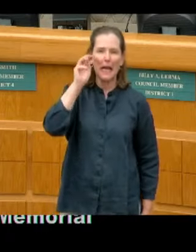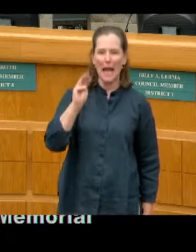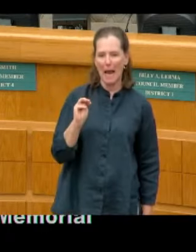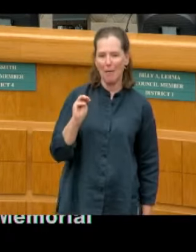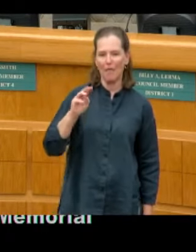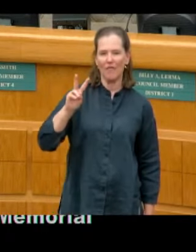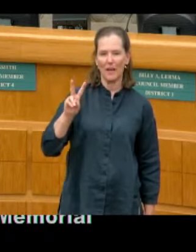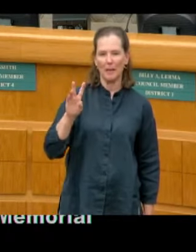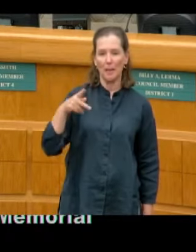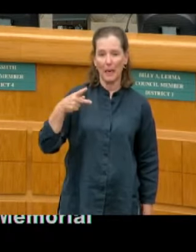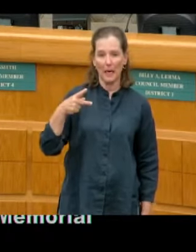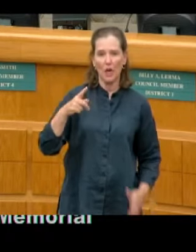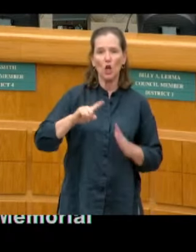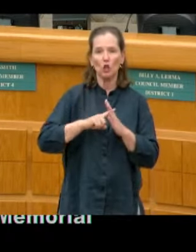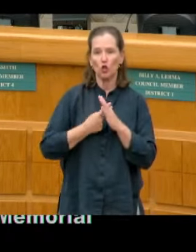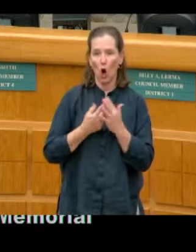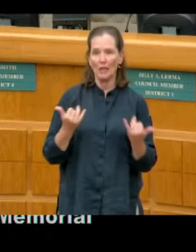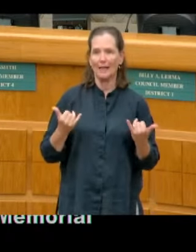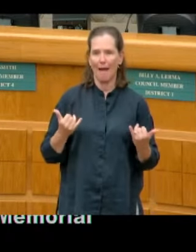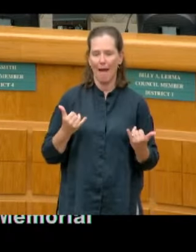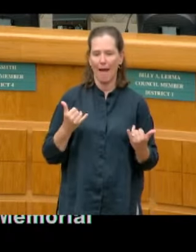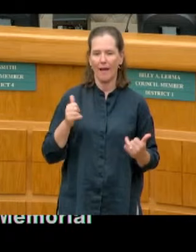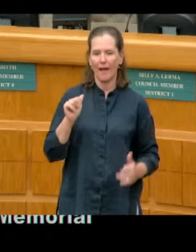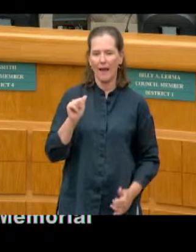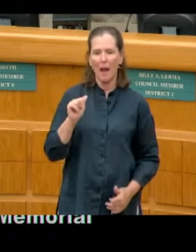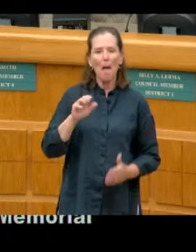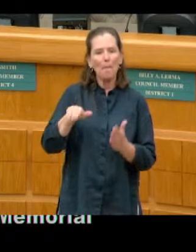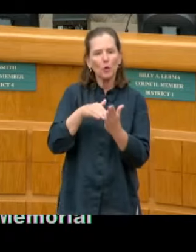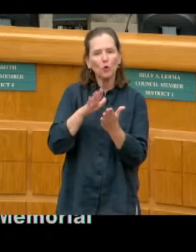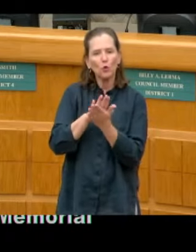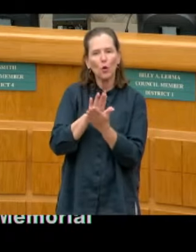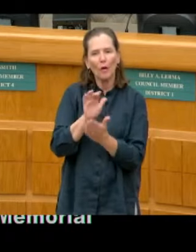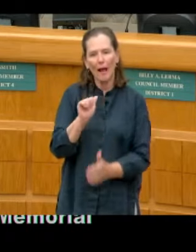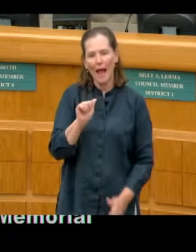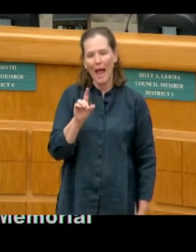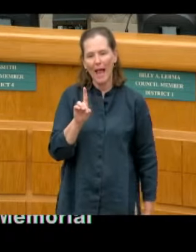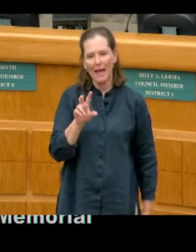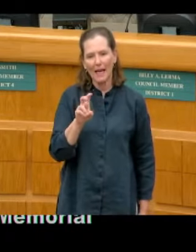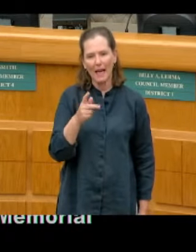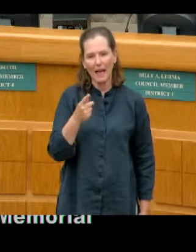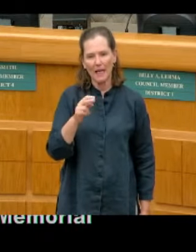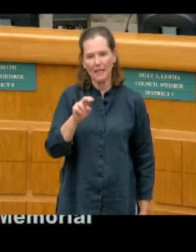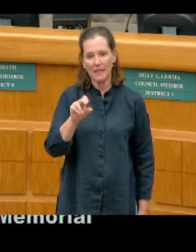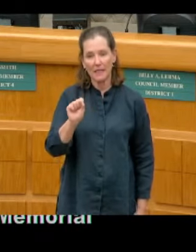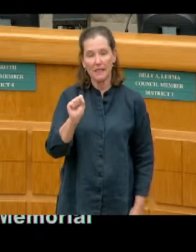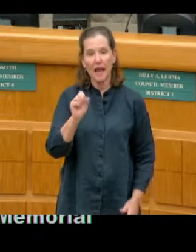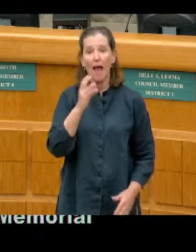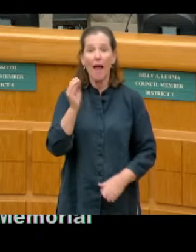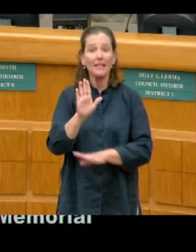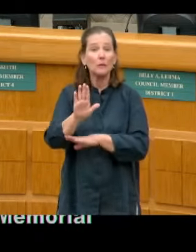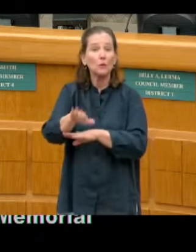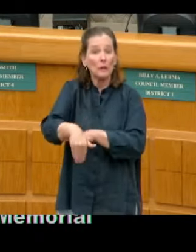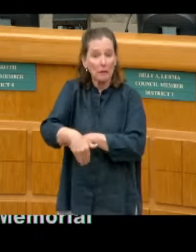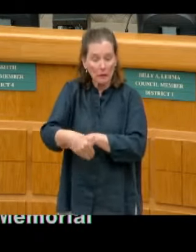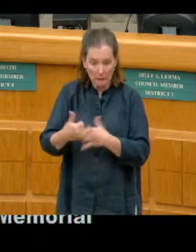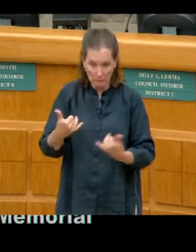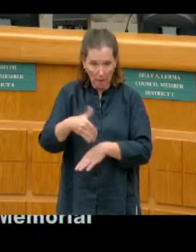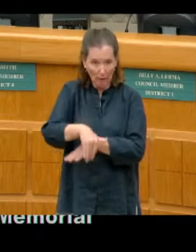School. Tonight, the Public Health Department will be at Veterans High School for a vaccine site that is open for all students aged 12 and